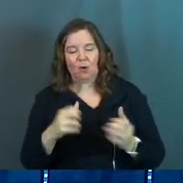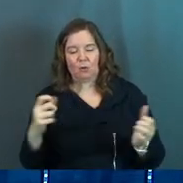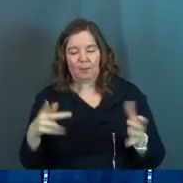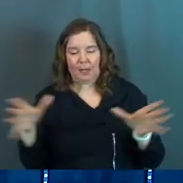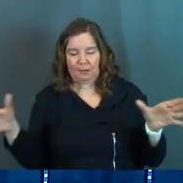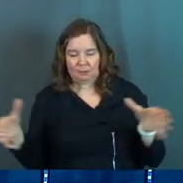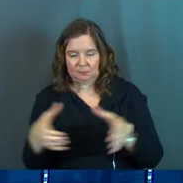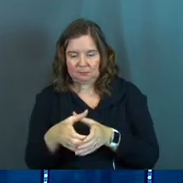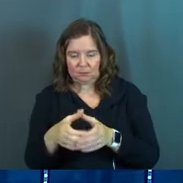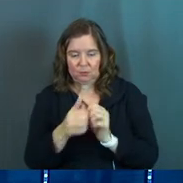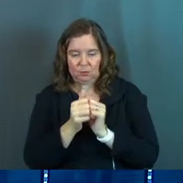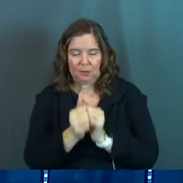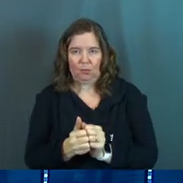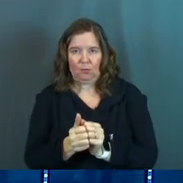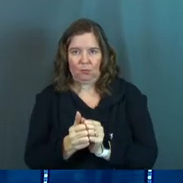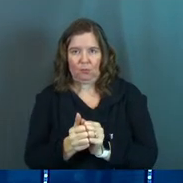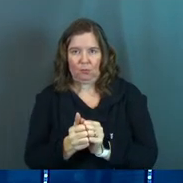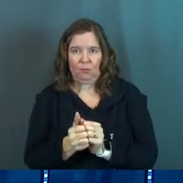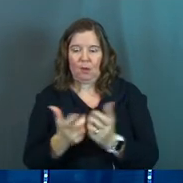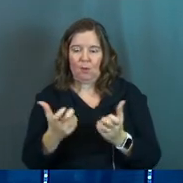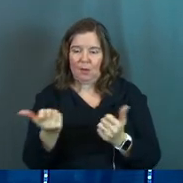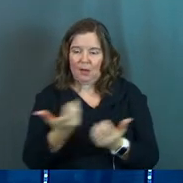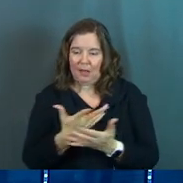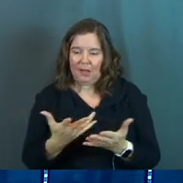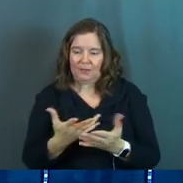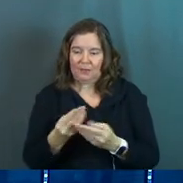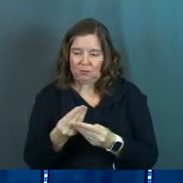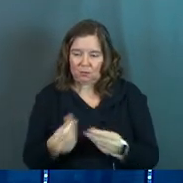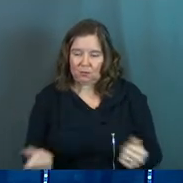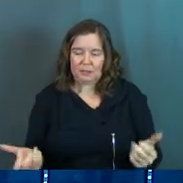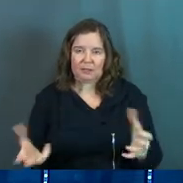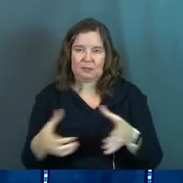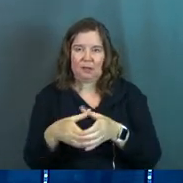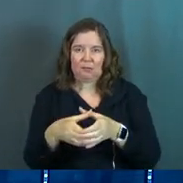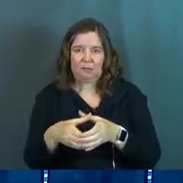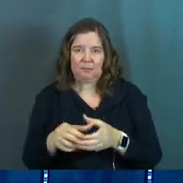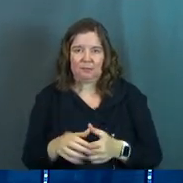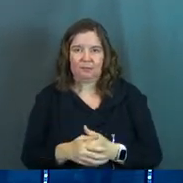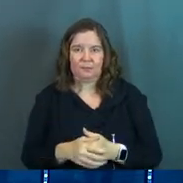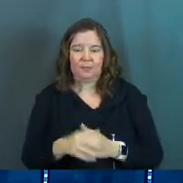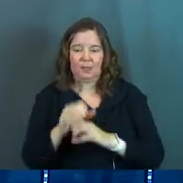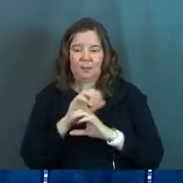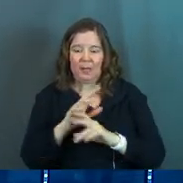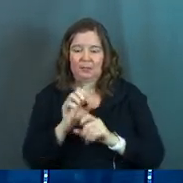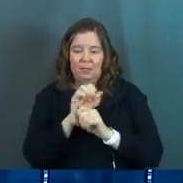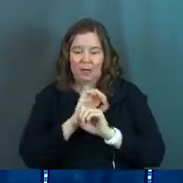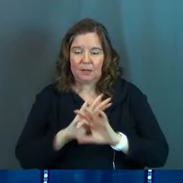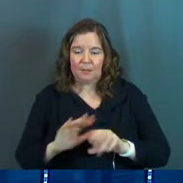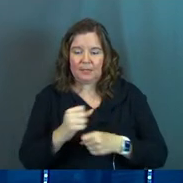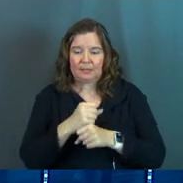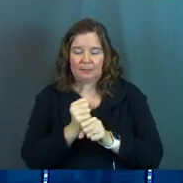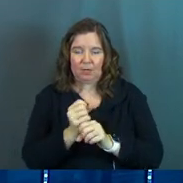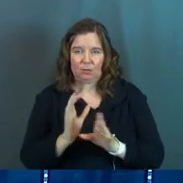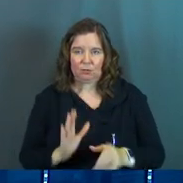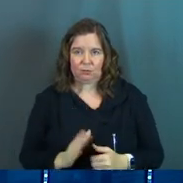back together. No, I want everything to reconcile. Blessed are the peacemakers.